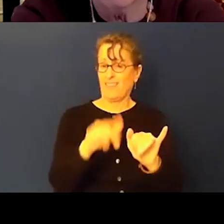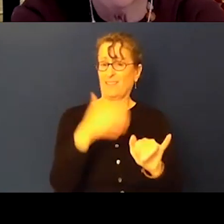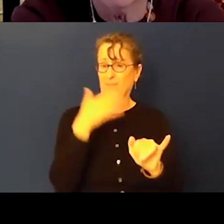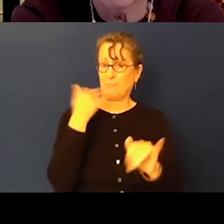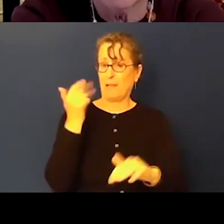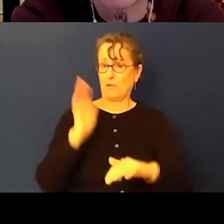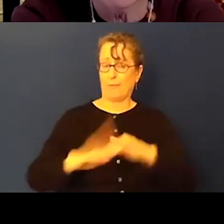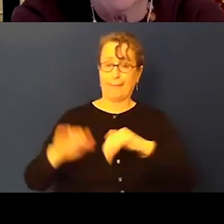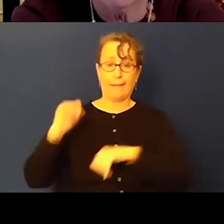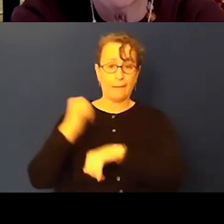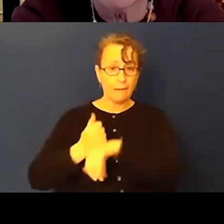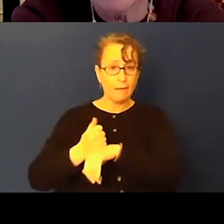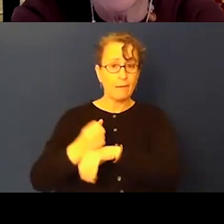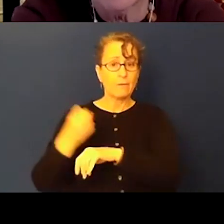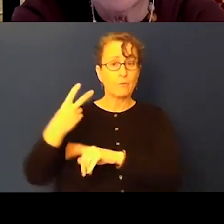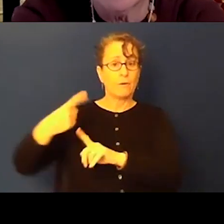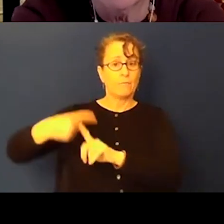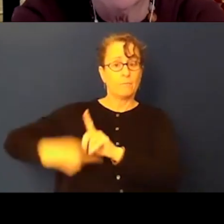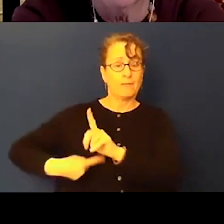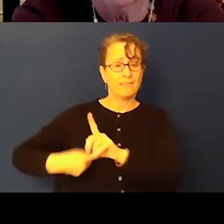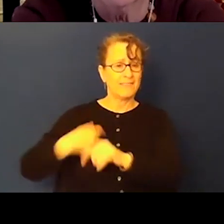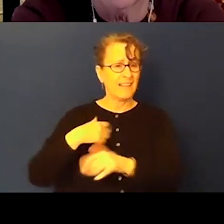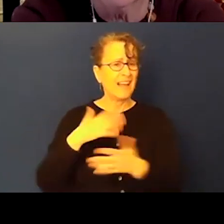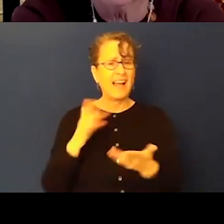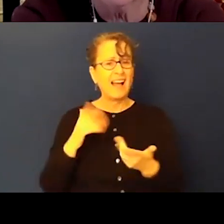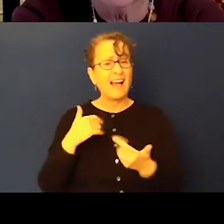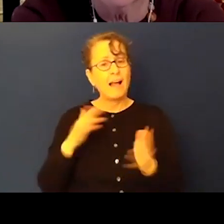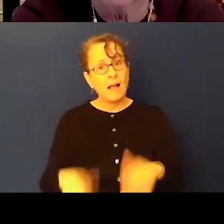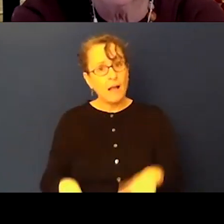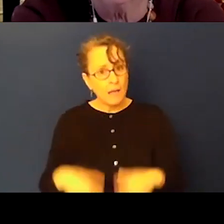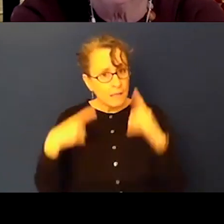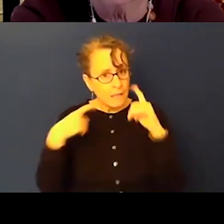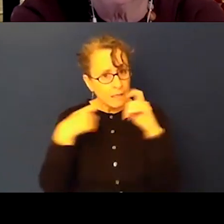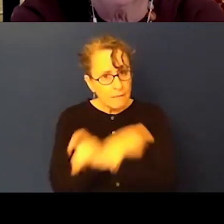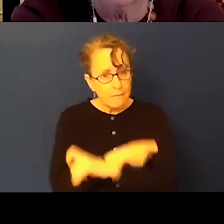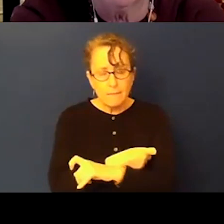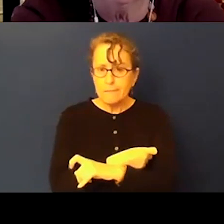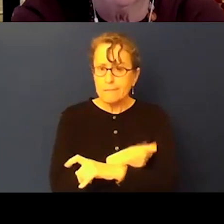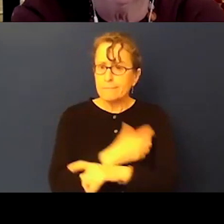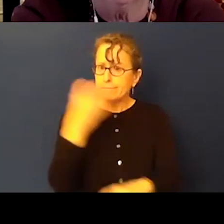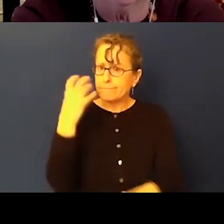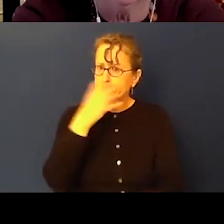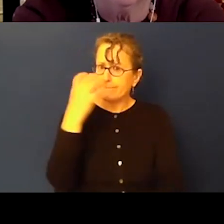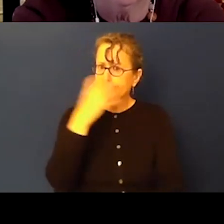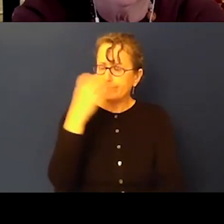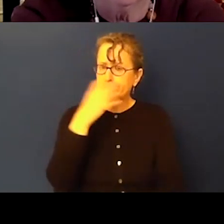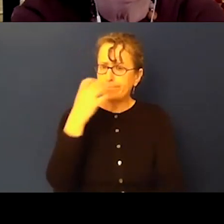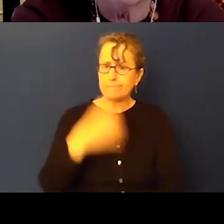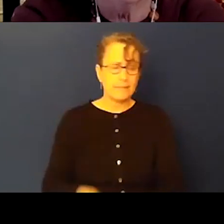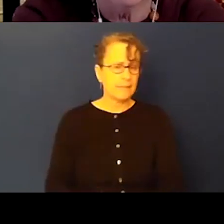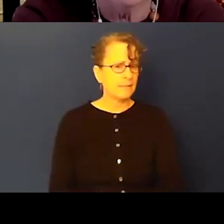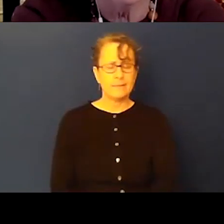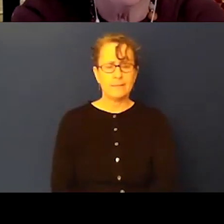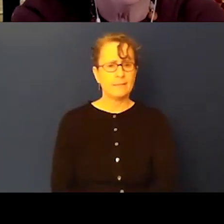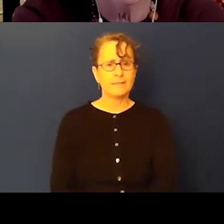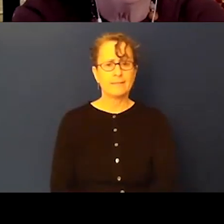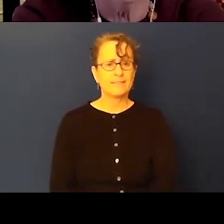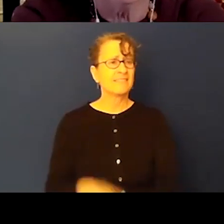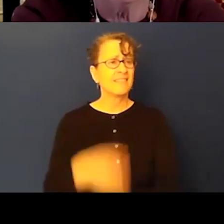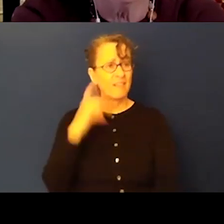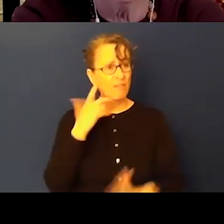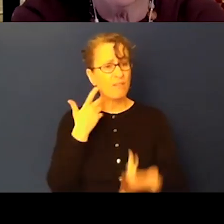I never thought it would be this complicated, actually. I just thought it would be, you know, reimbursed